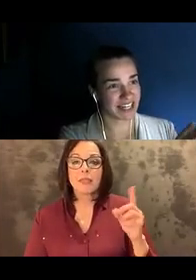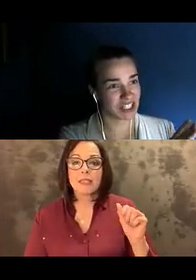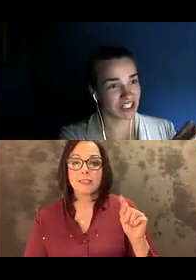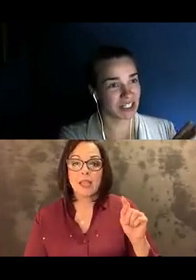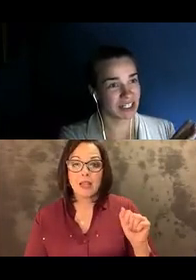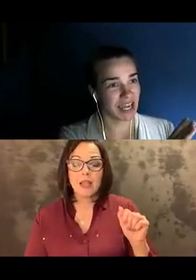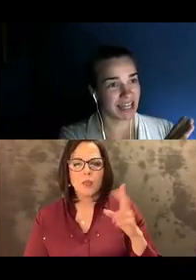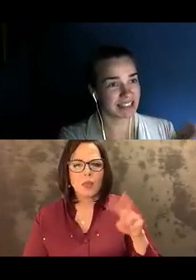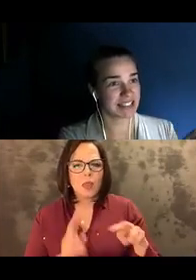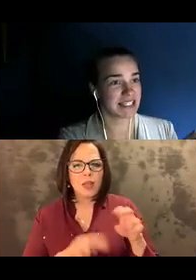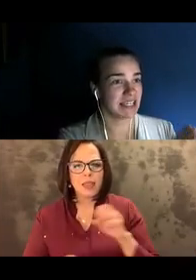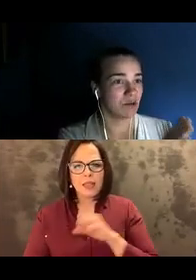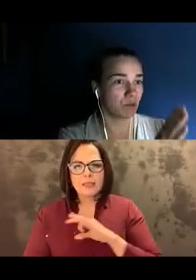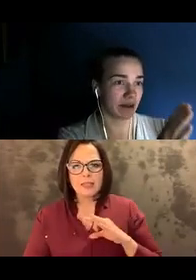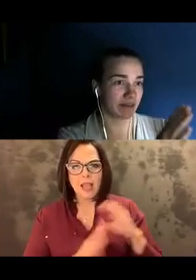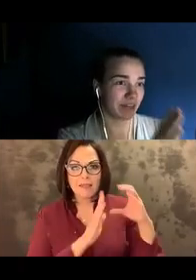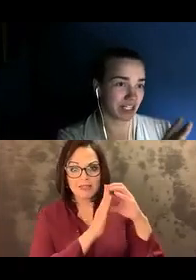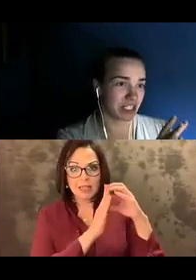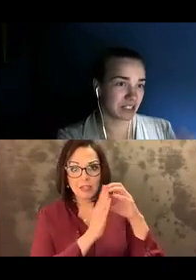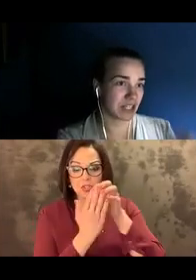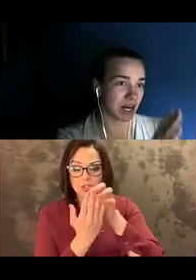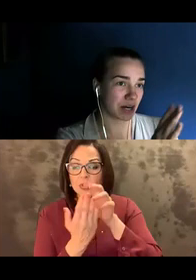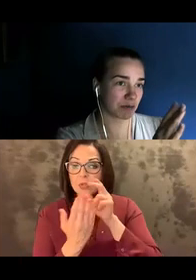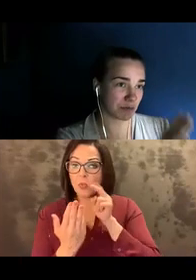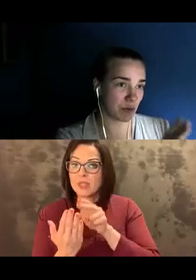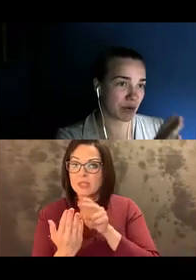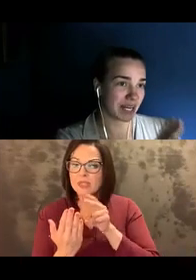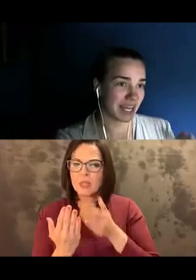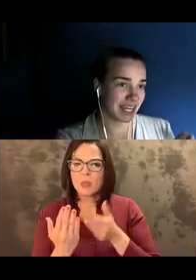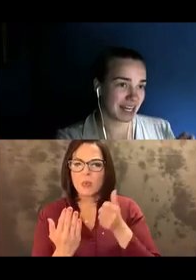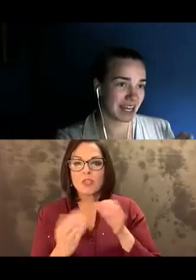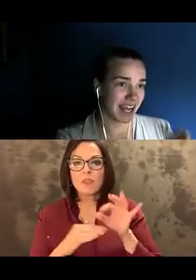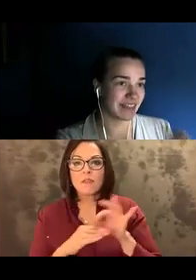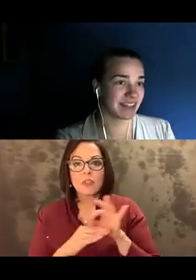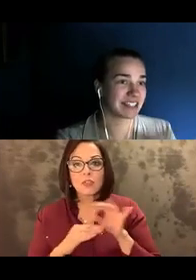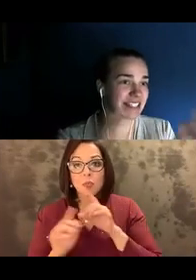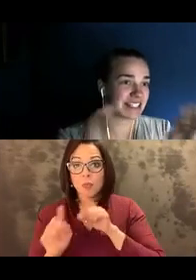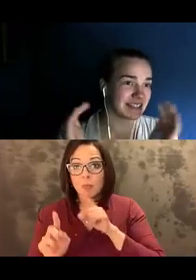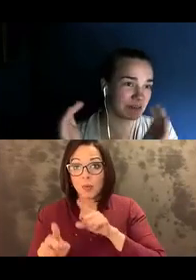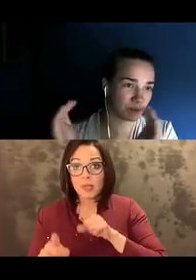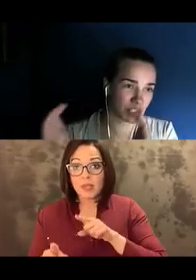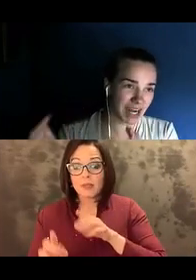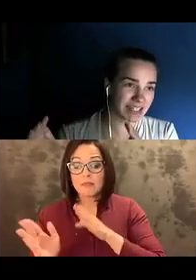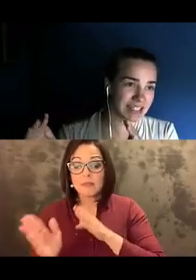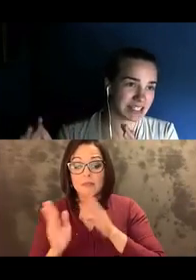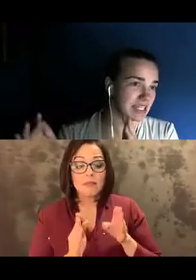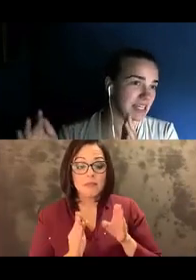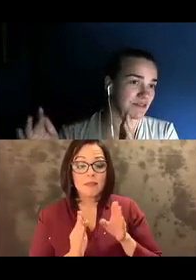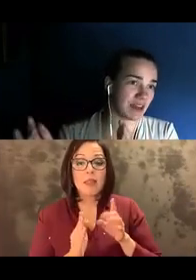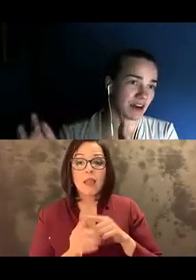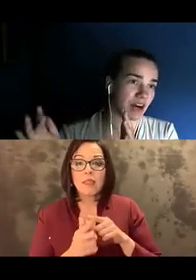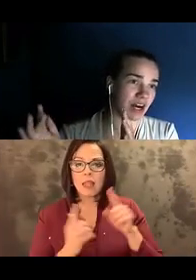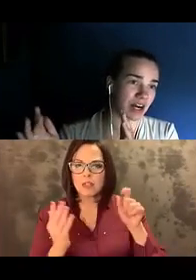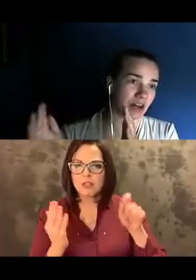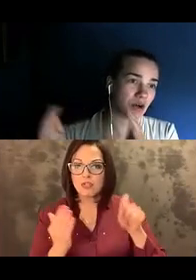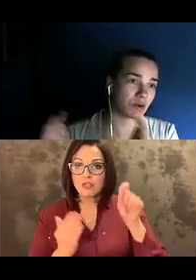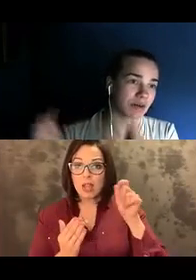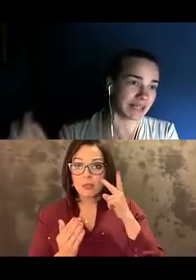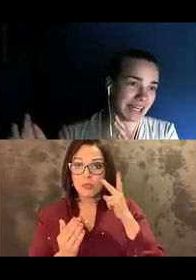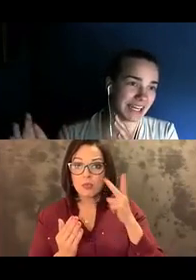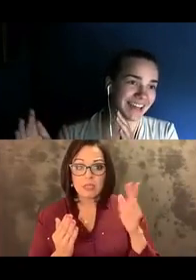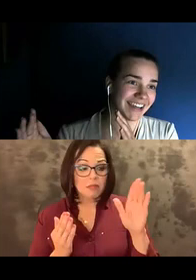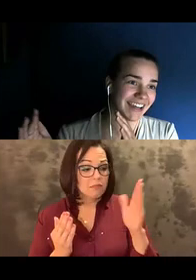staff section and see what functions are reported in, and then check to see if there